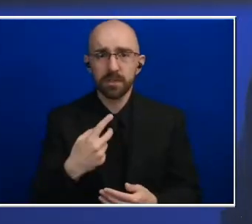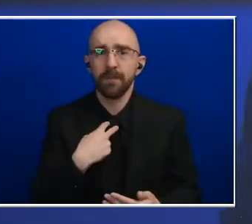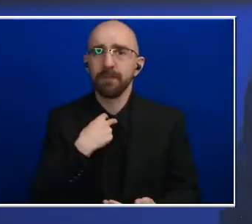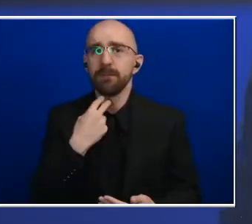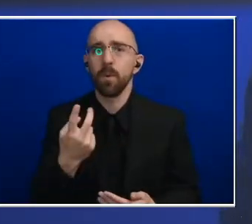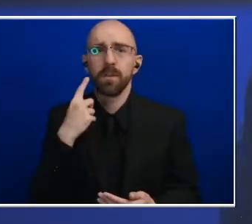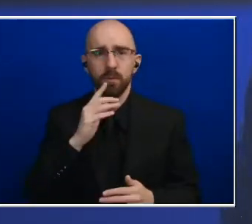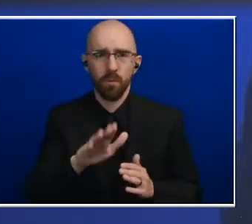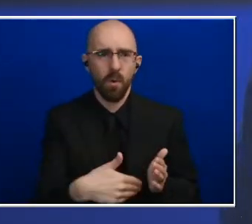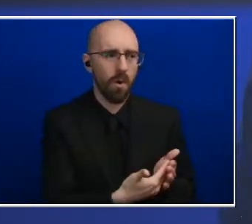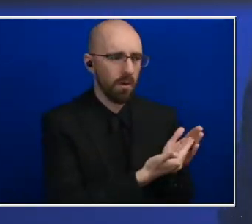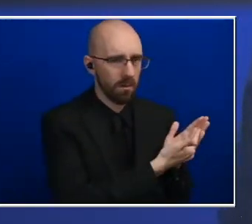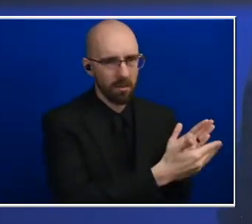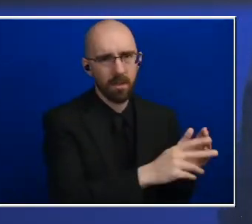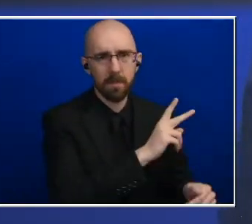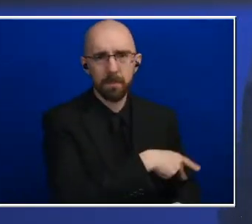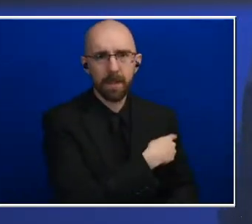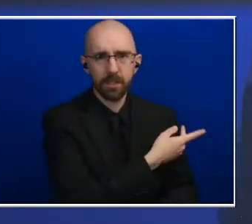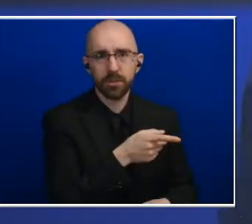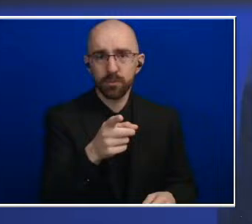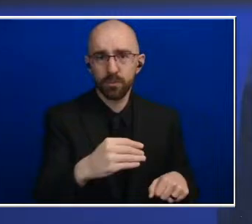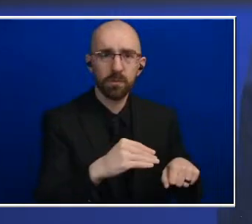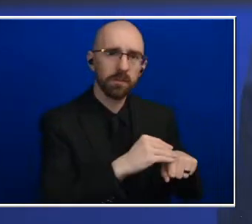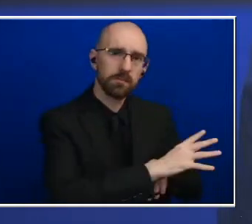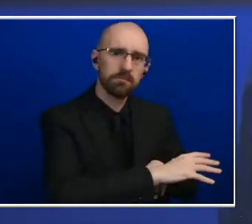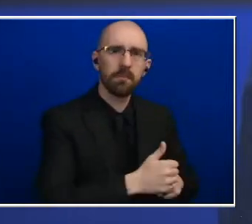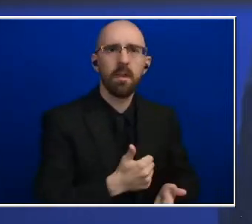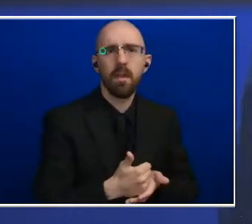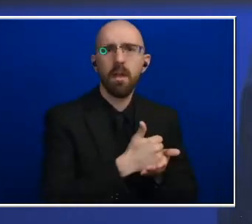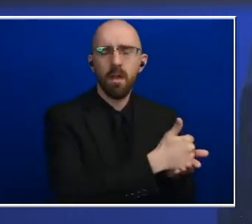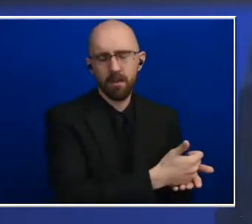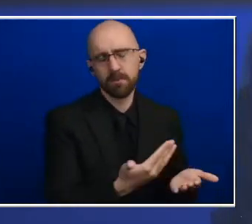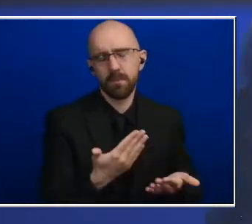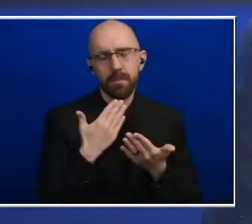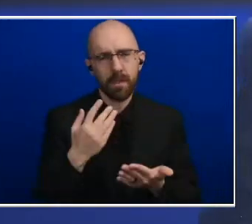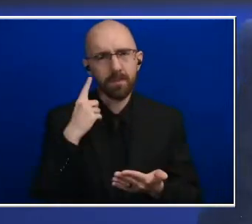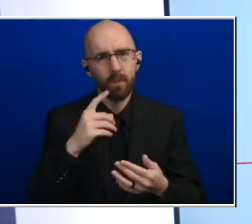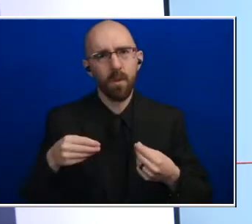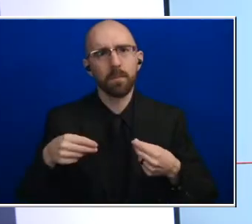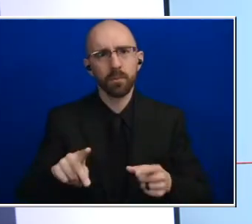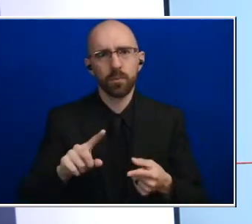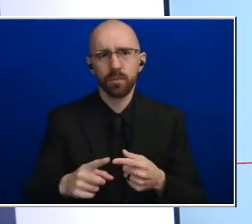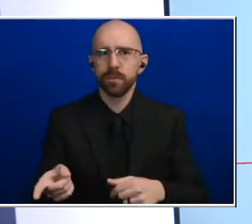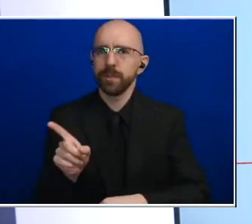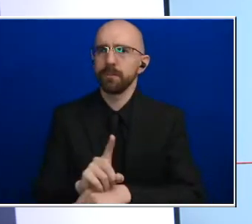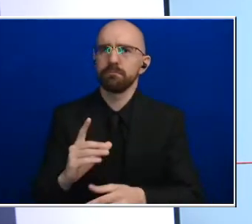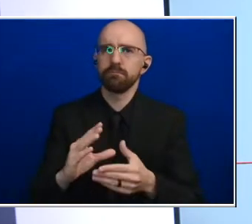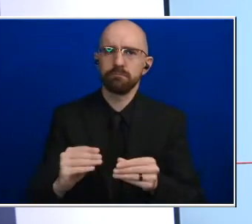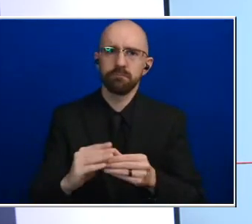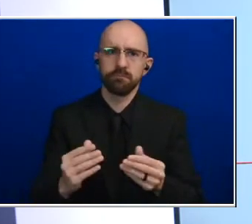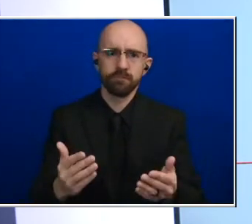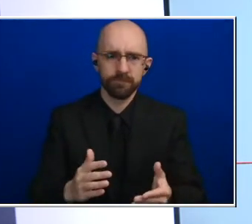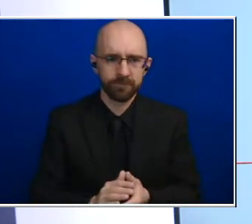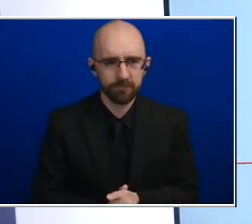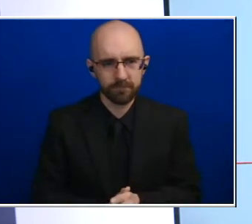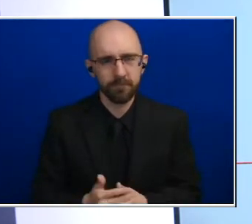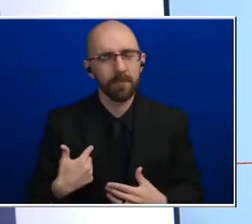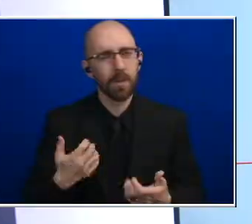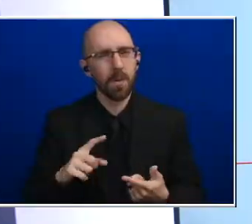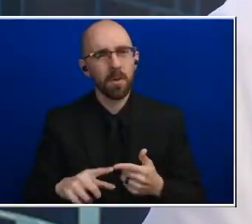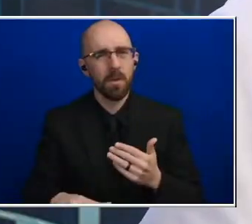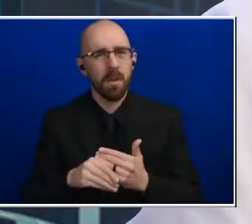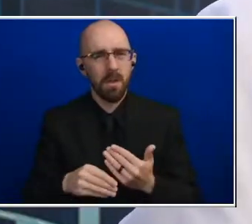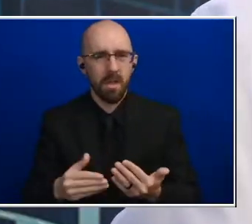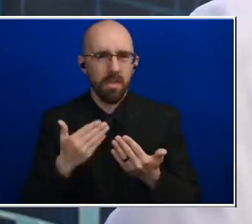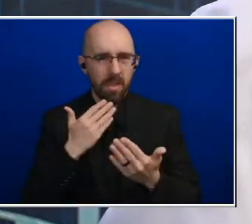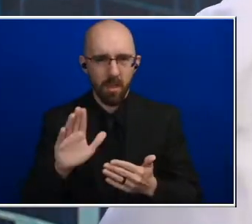there who you have helped. And so thank you for the opportunity to be here. I want to say thank you to all of our audience for listening to